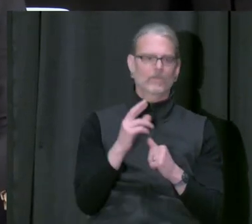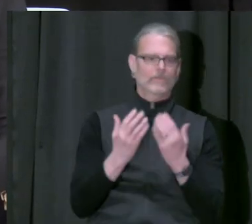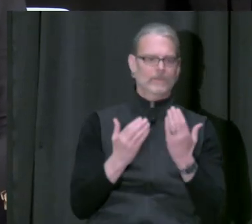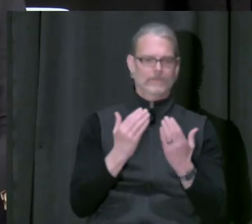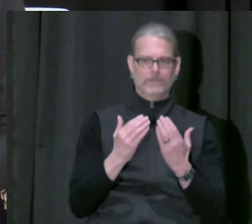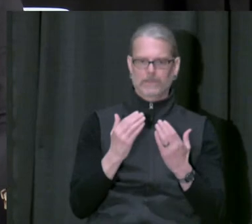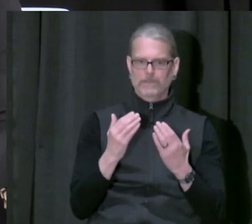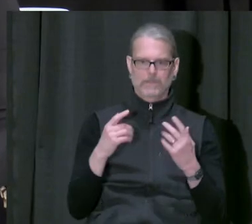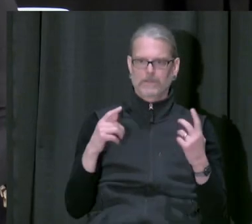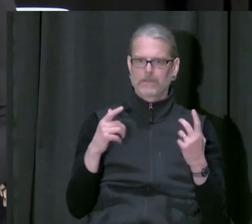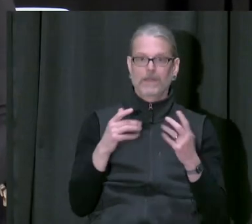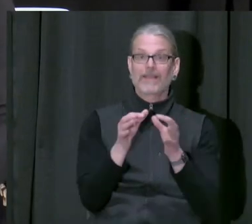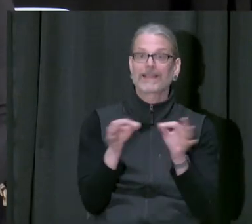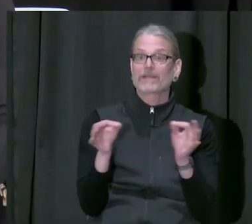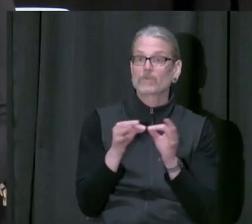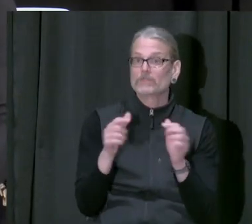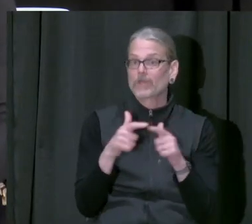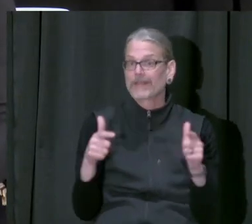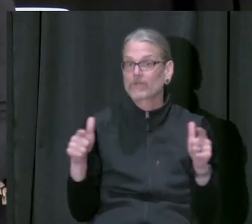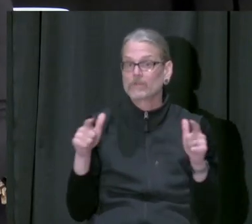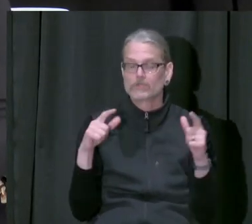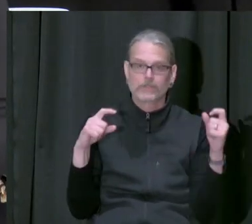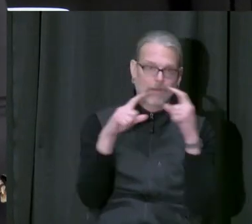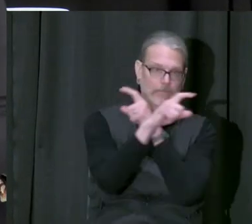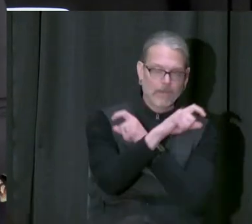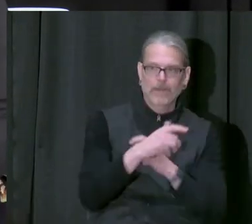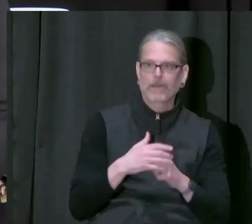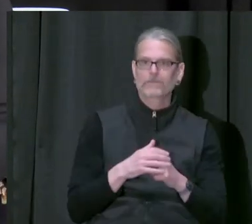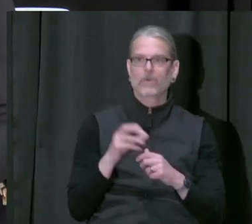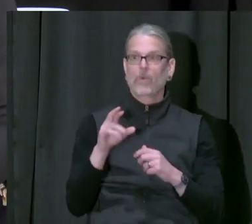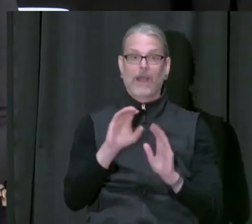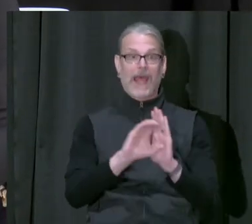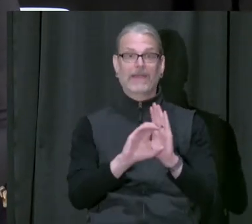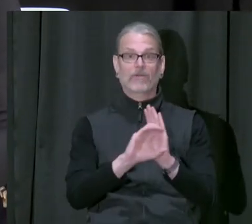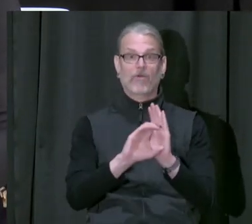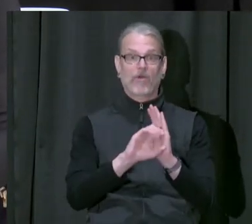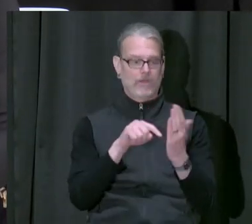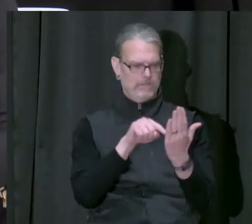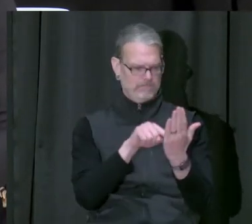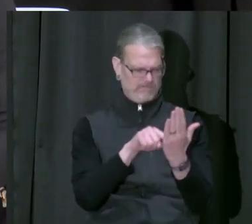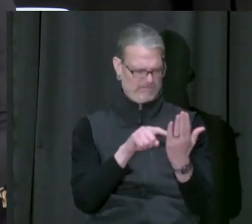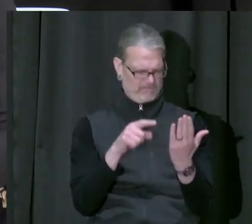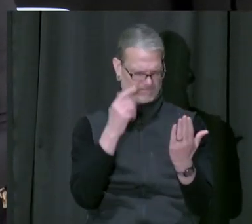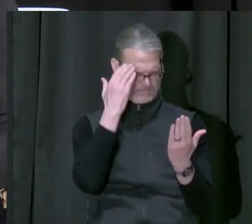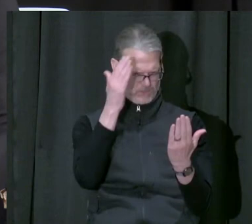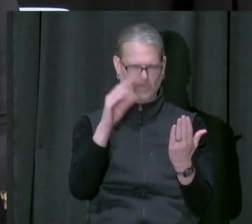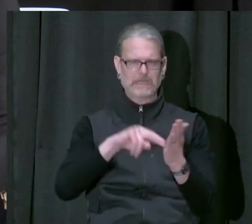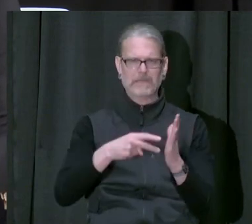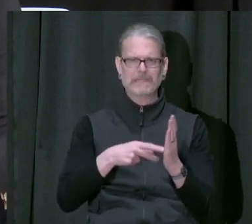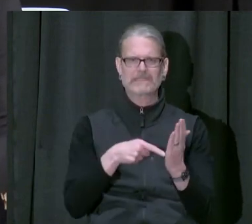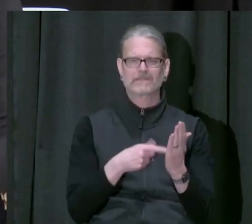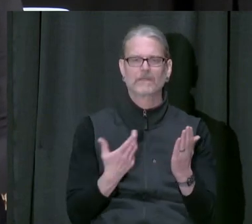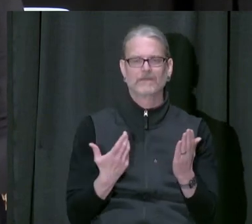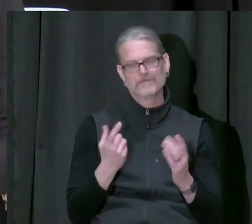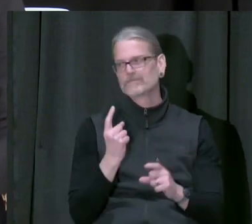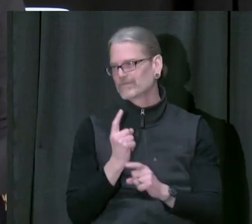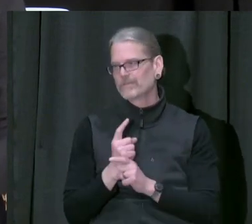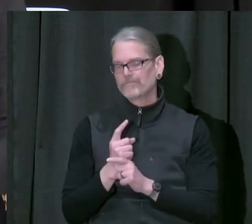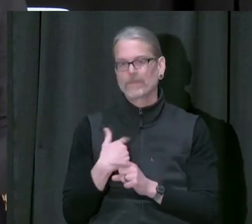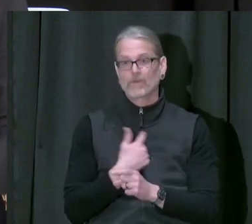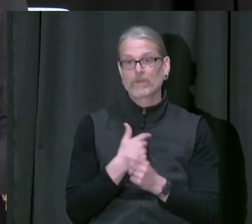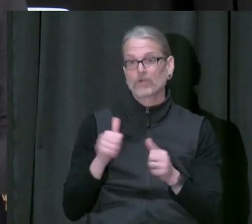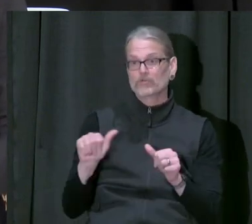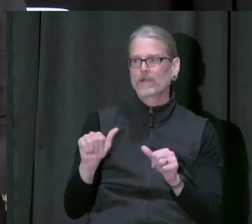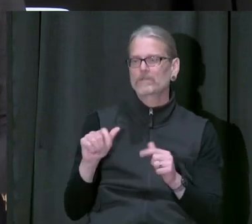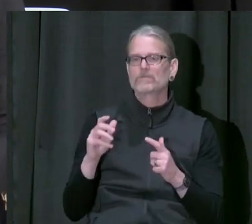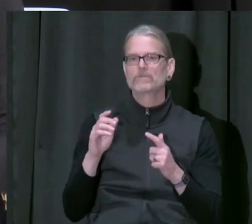complexity of language or the use of an icon that's a little less familiar. And so, yeah, we're really trying to